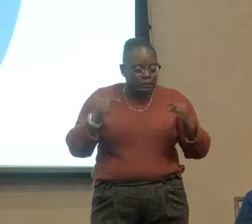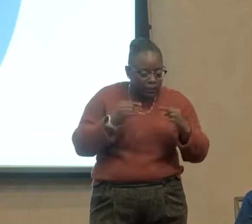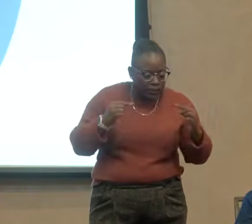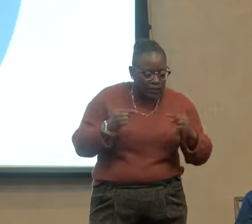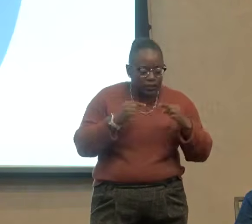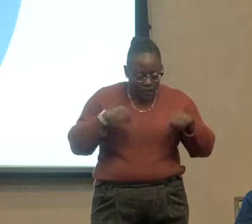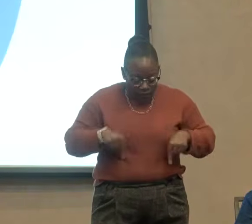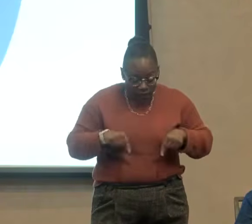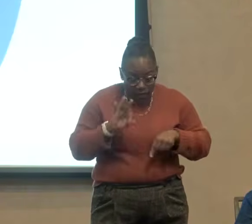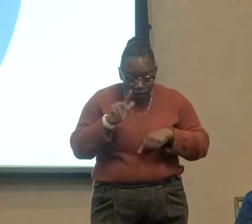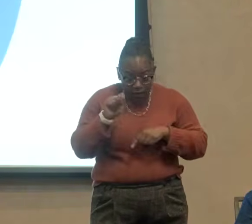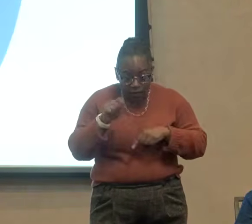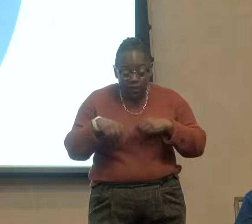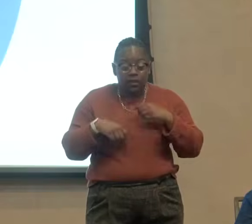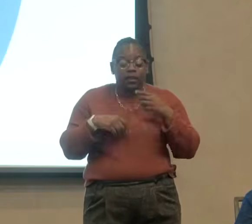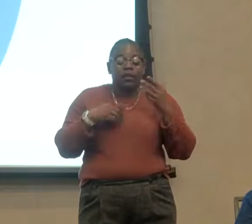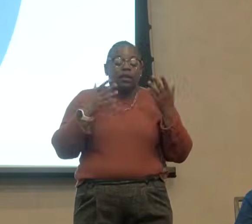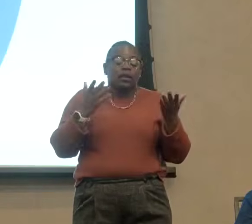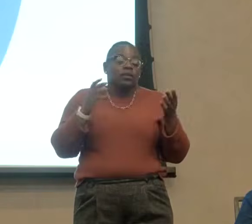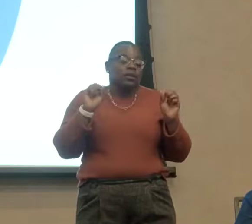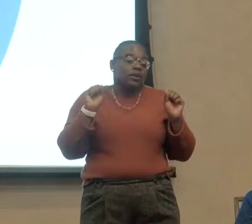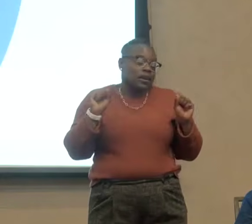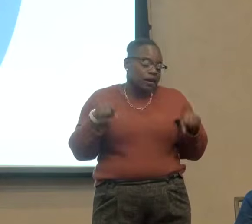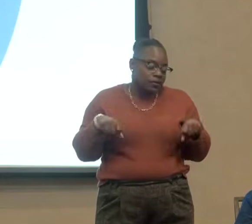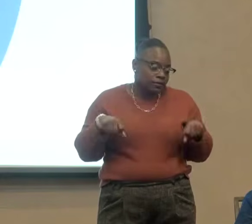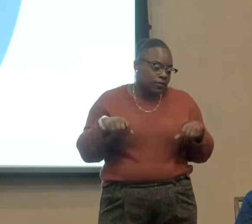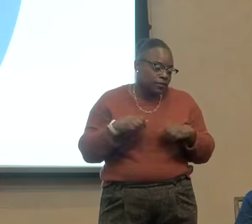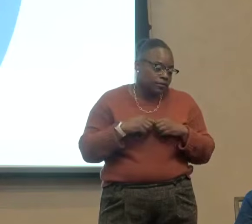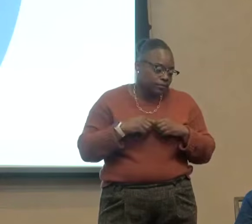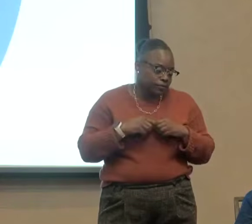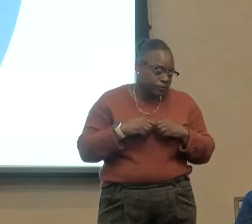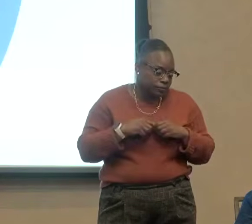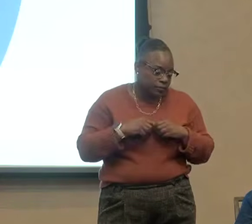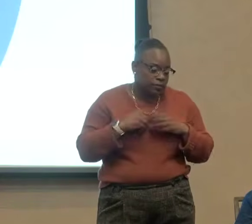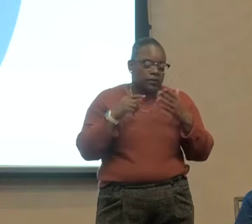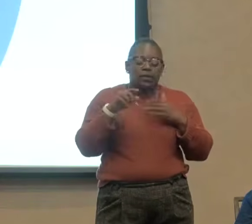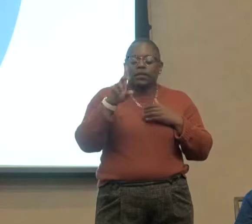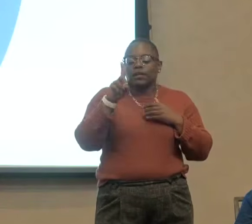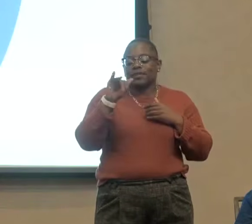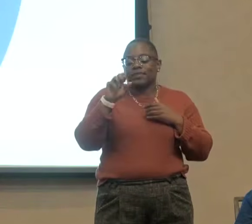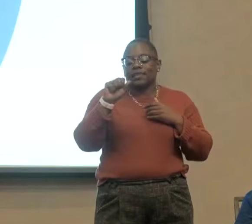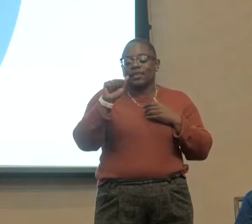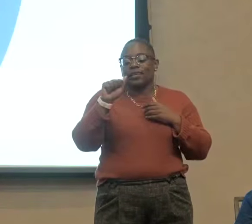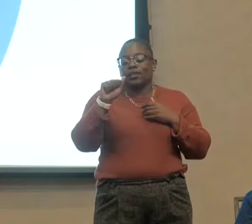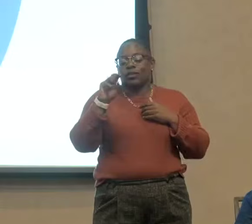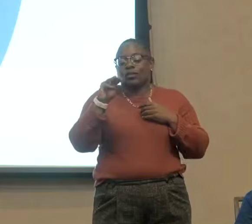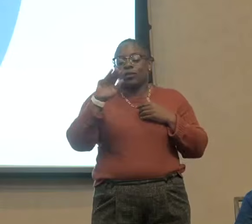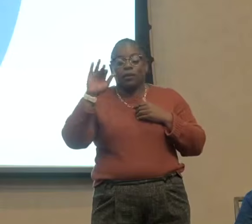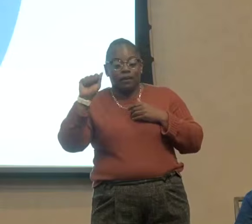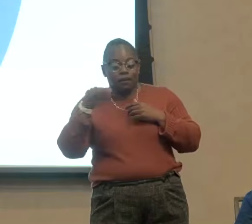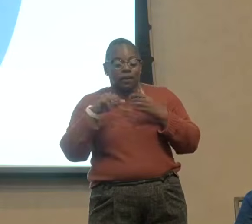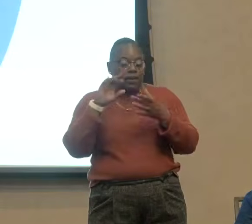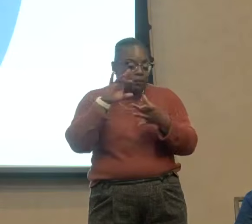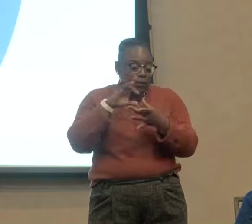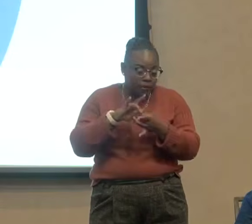you could have peripheral neuropathy. You could have a dysautonomia. It could be